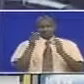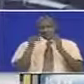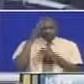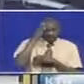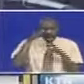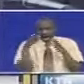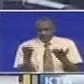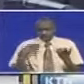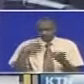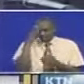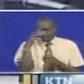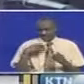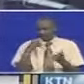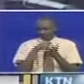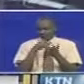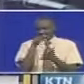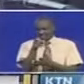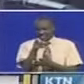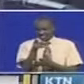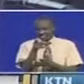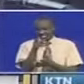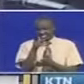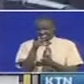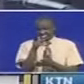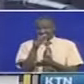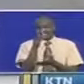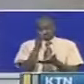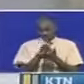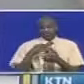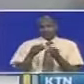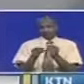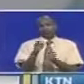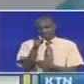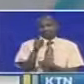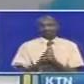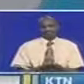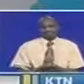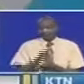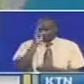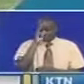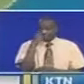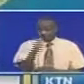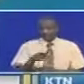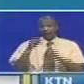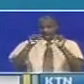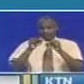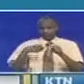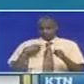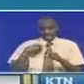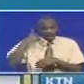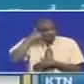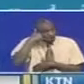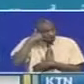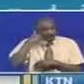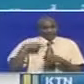identify those who are involved, and we actually dealing with them. The police say they were able to tap a phone call made